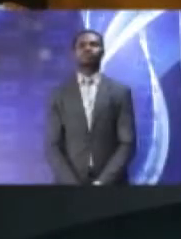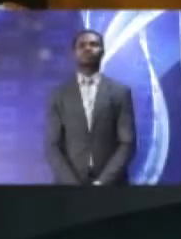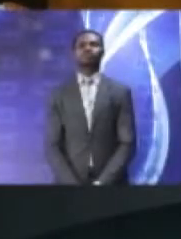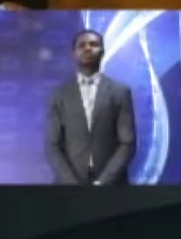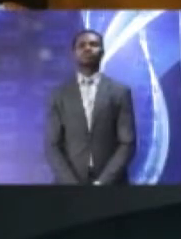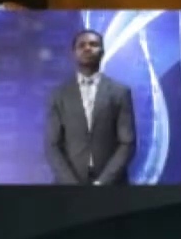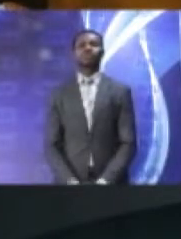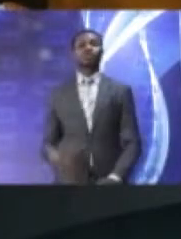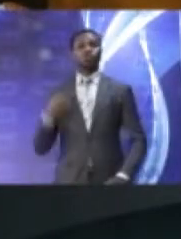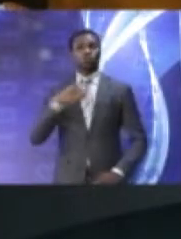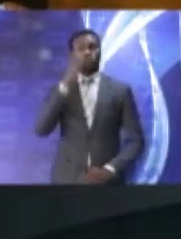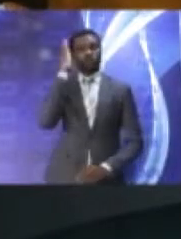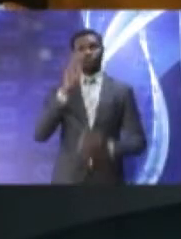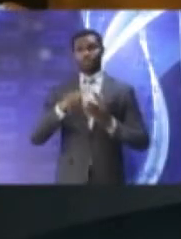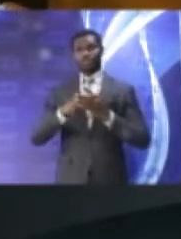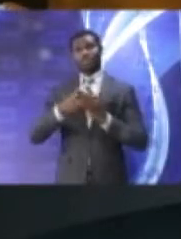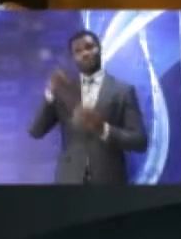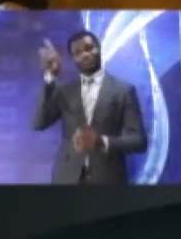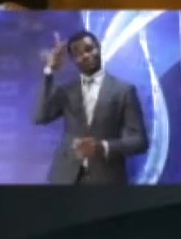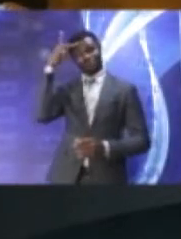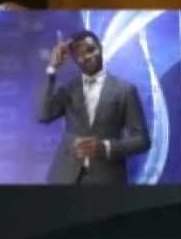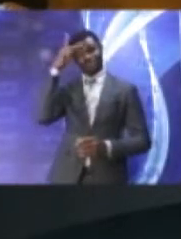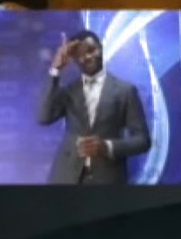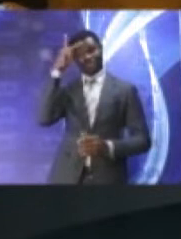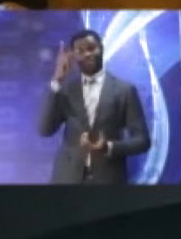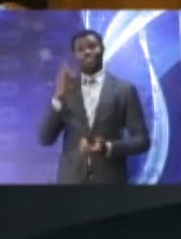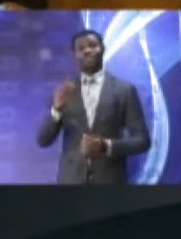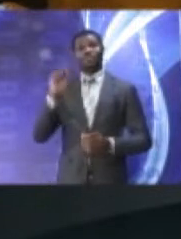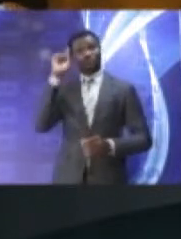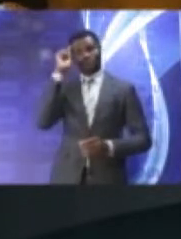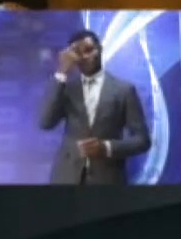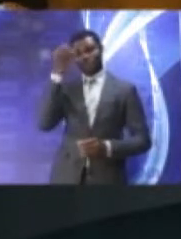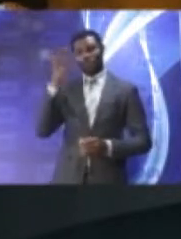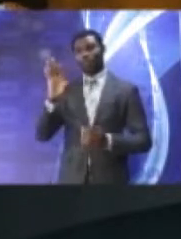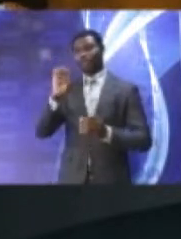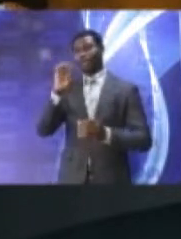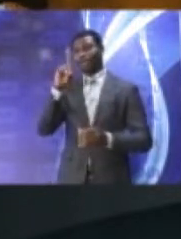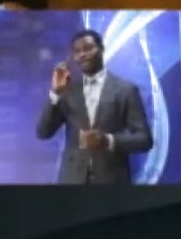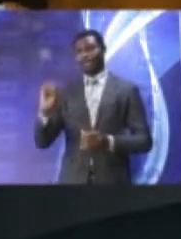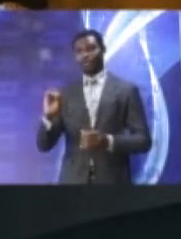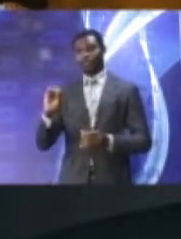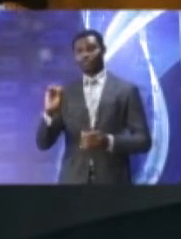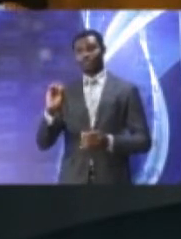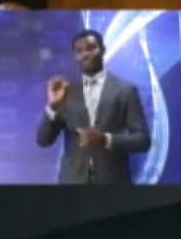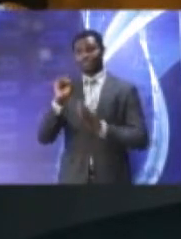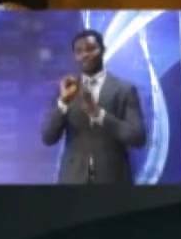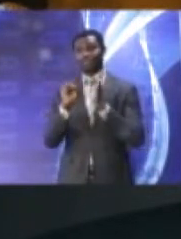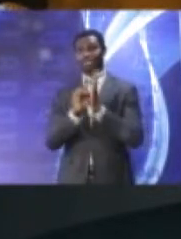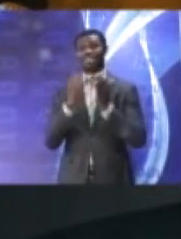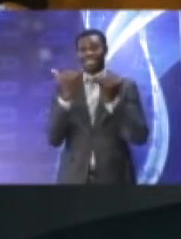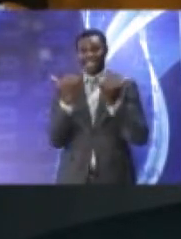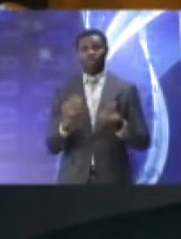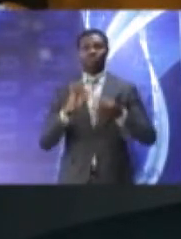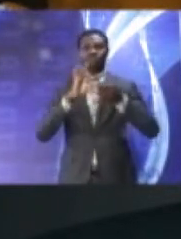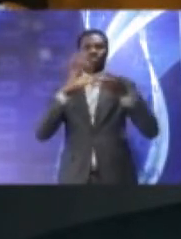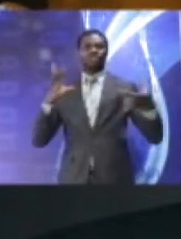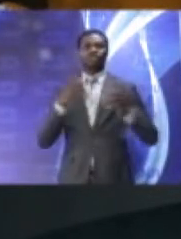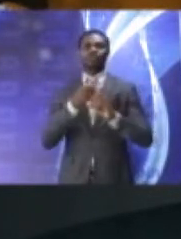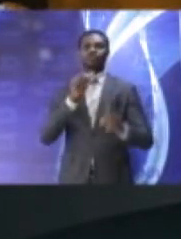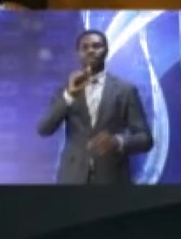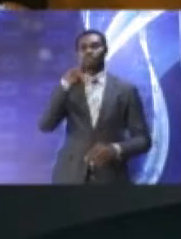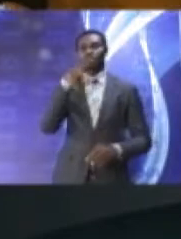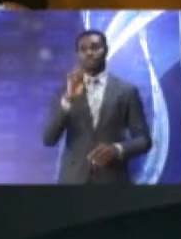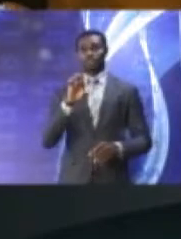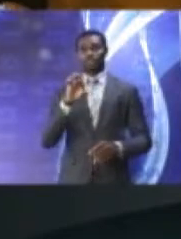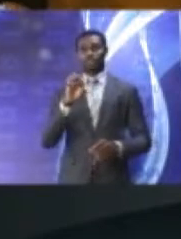We'll begin from the political scene. The embattled governor of Edo State, Godwin Obaseki, has formally resigned his membership of the